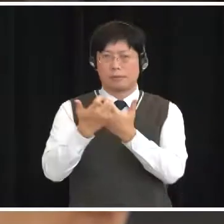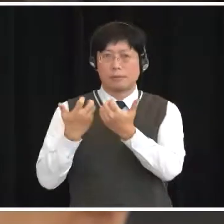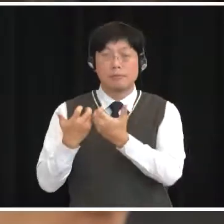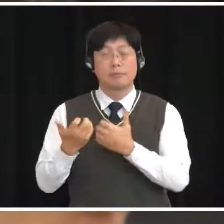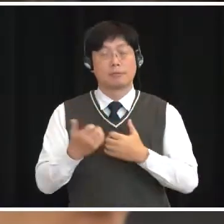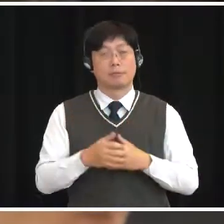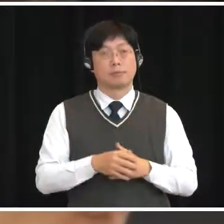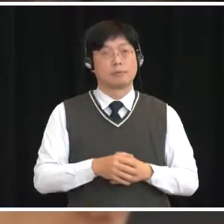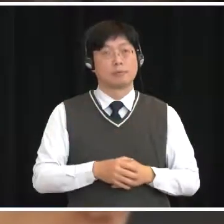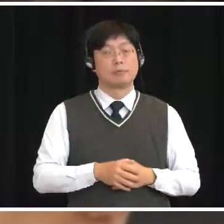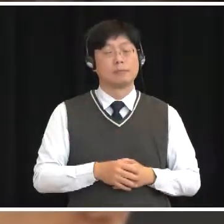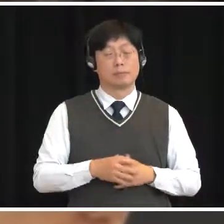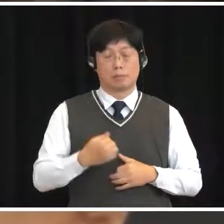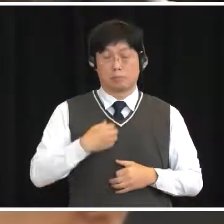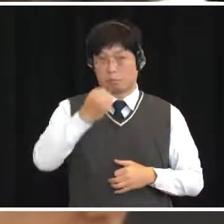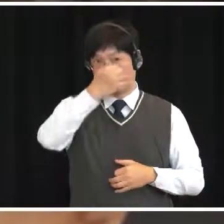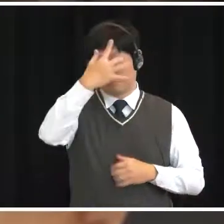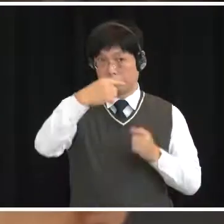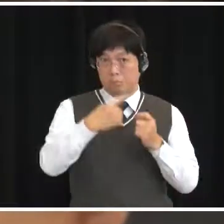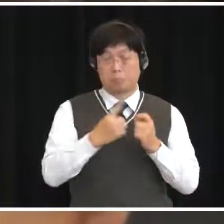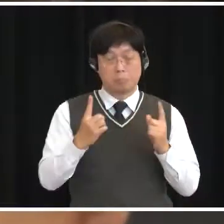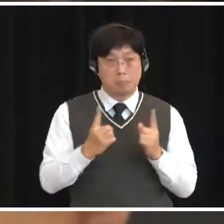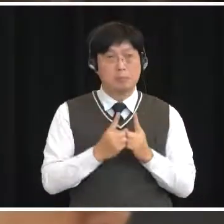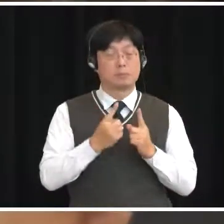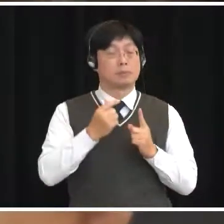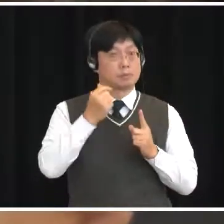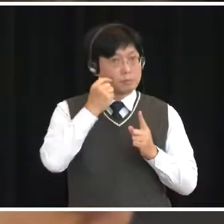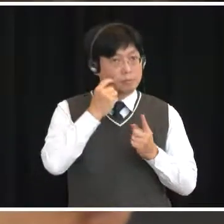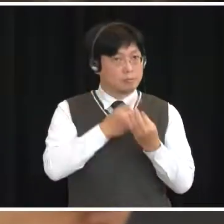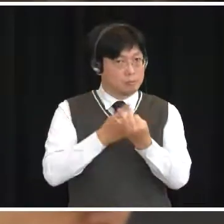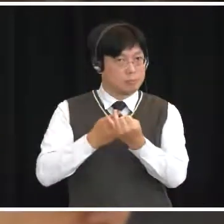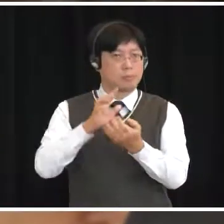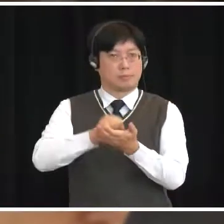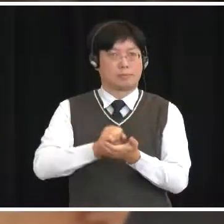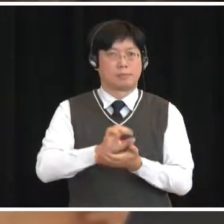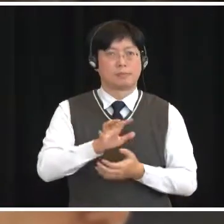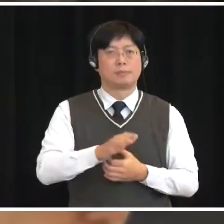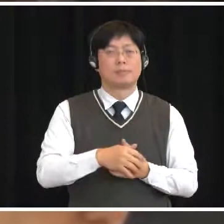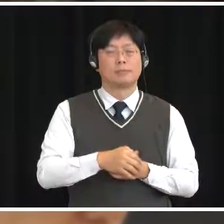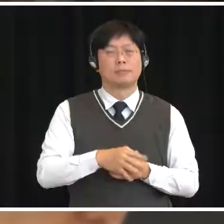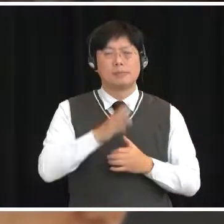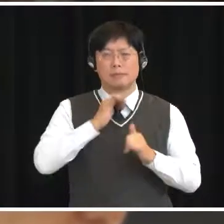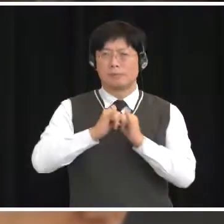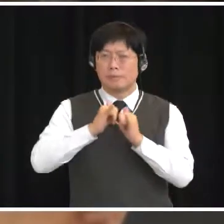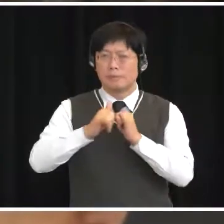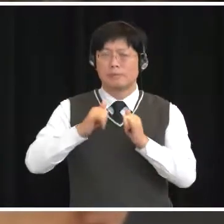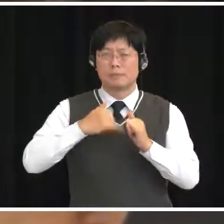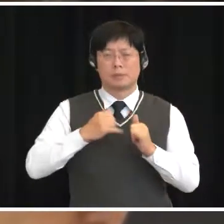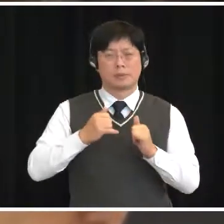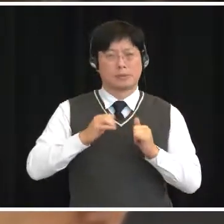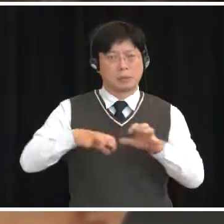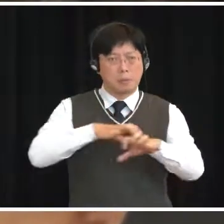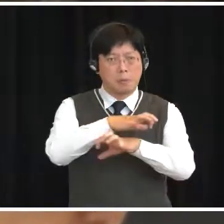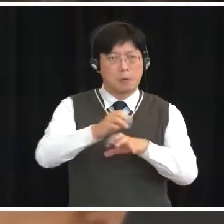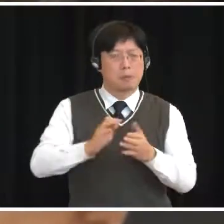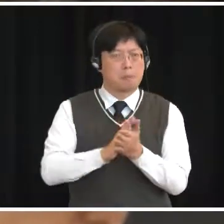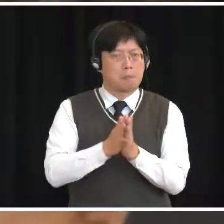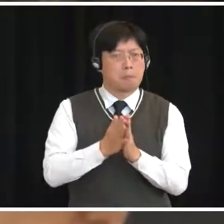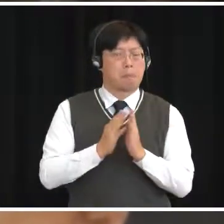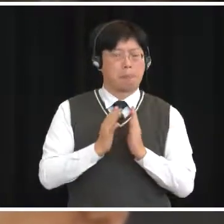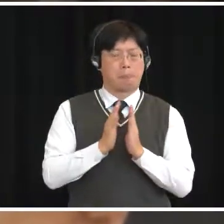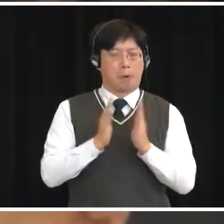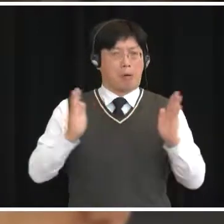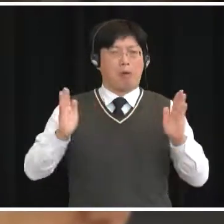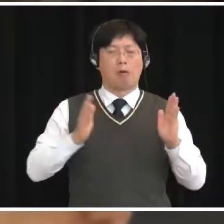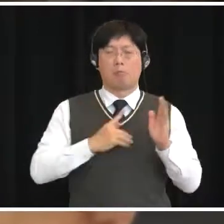or school performance. So these are some data we have